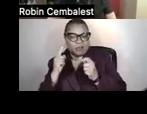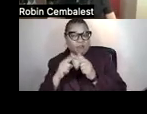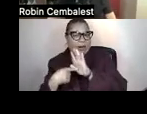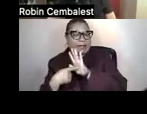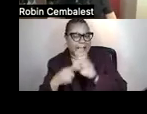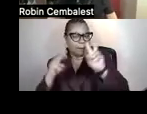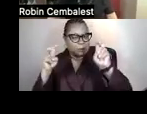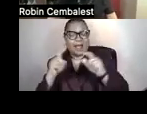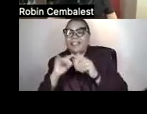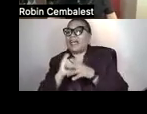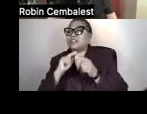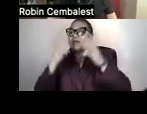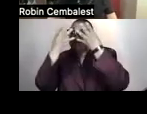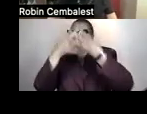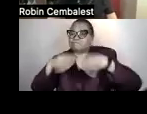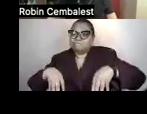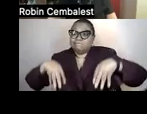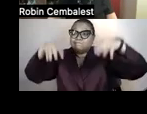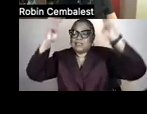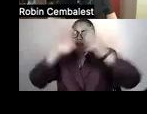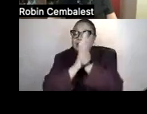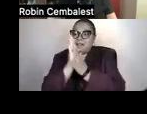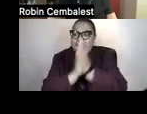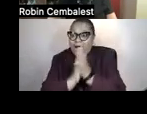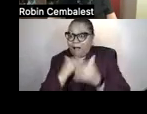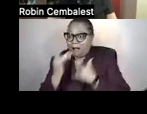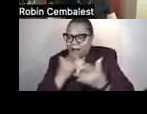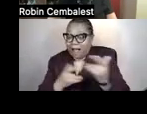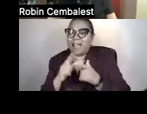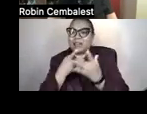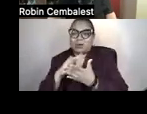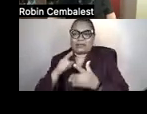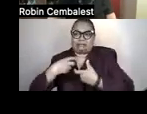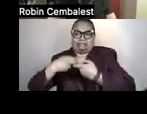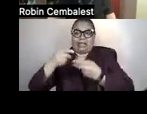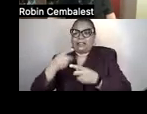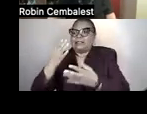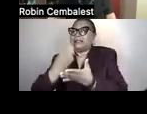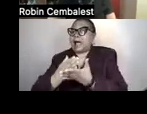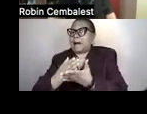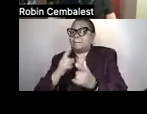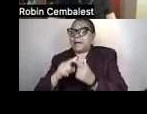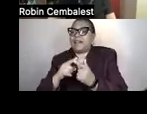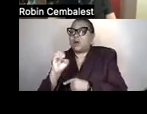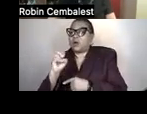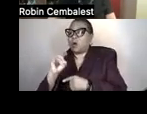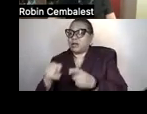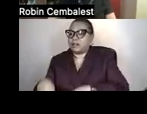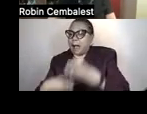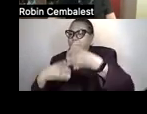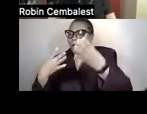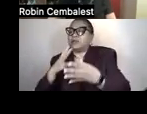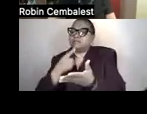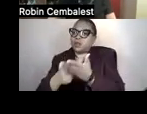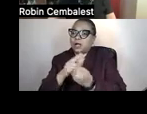example. And that's when the curtain's up and building momentum. And then we'll briefly stop in the coda and upload and